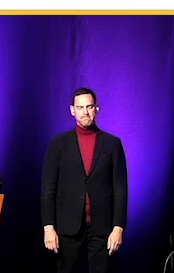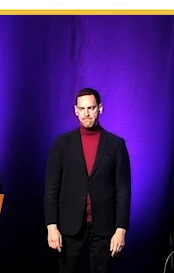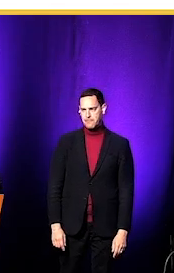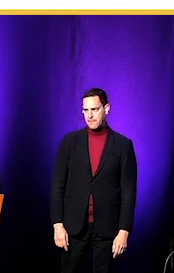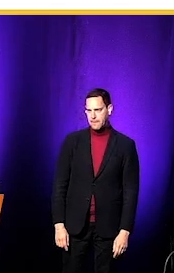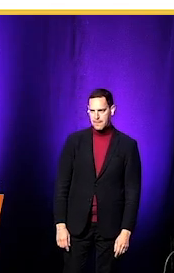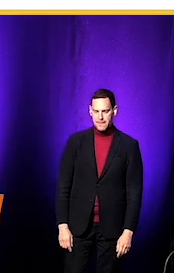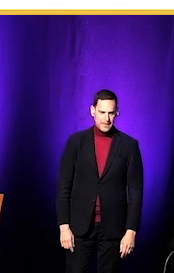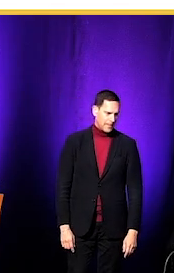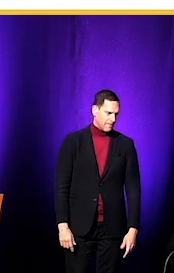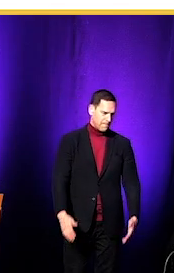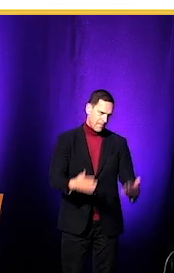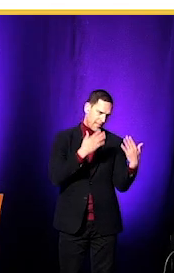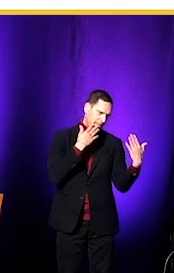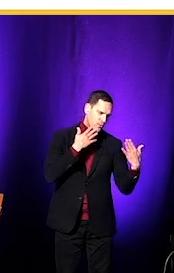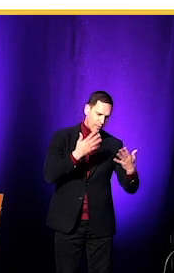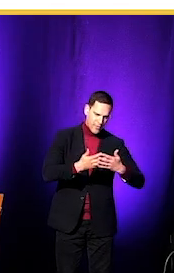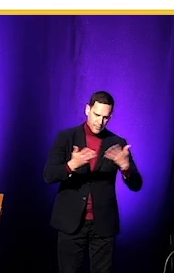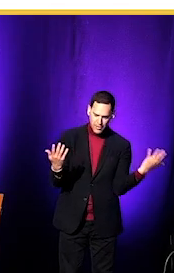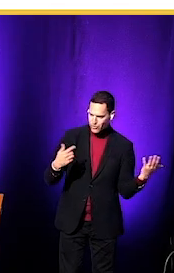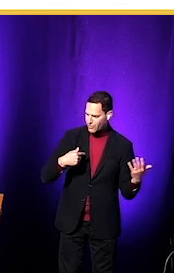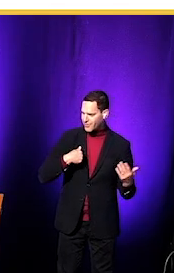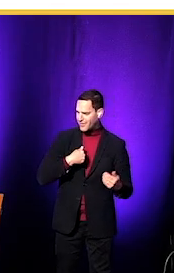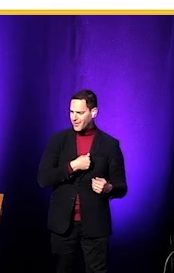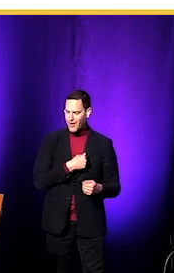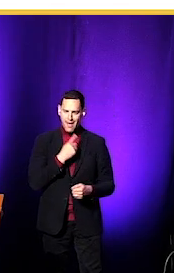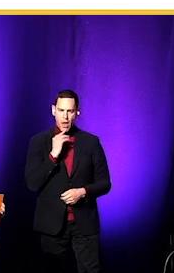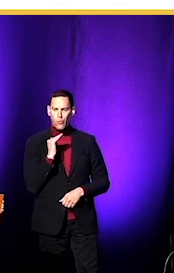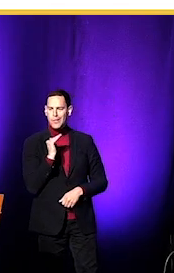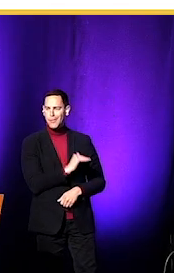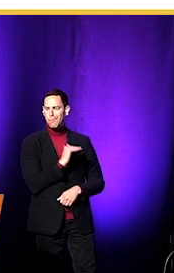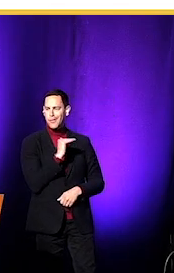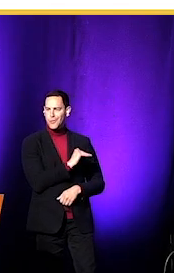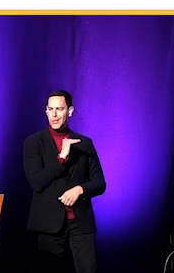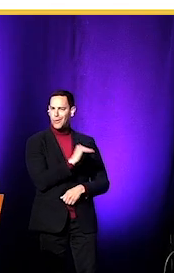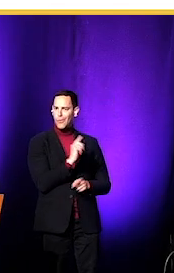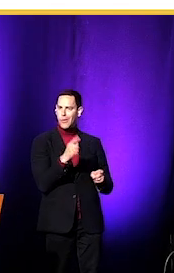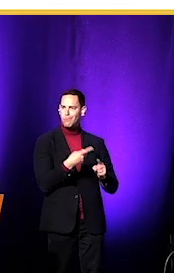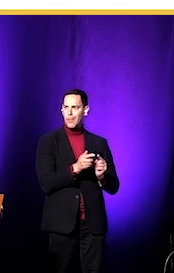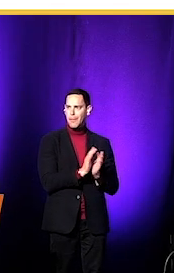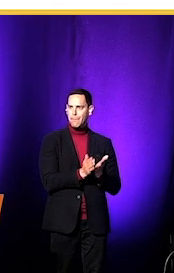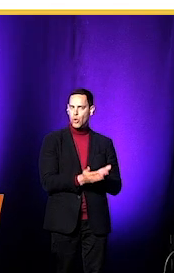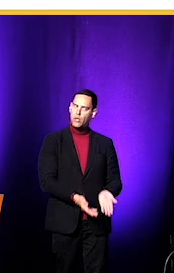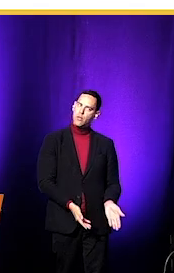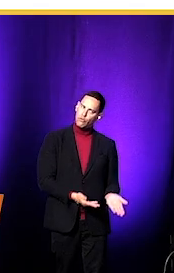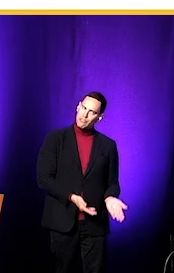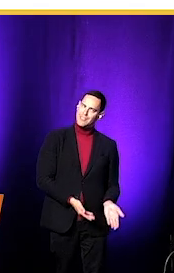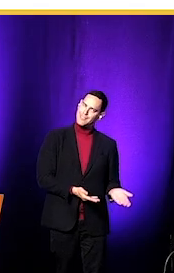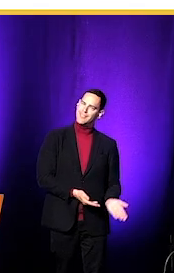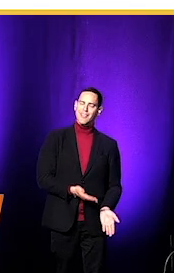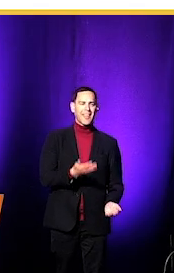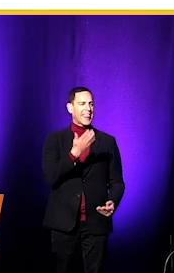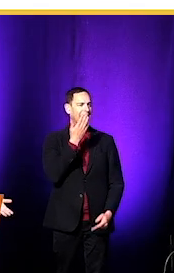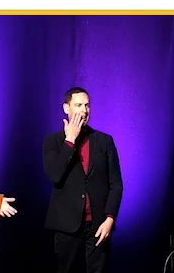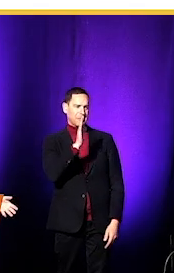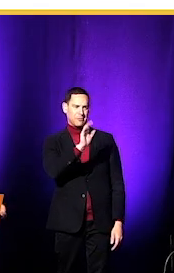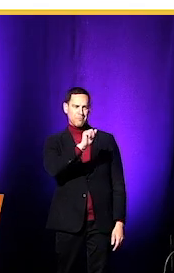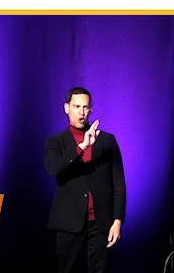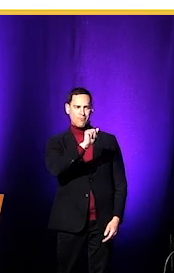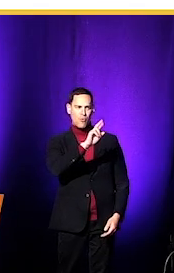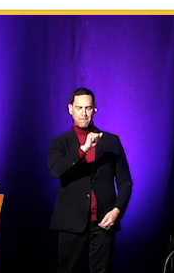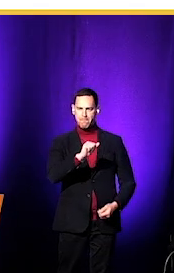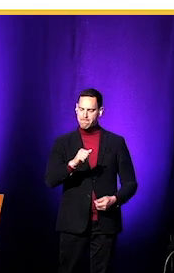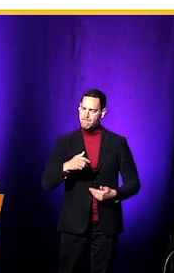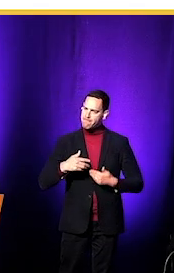Thank you very much. We'll keep nudging you about the book, Chris. So good reminder, Barbara. Thank you. What a treat